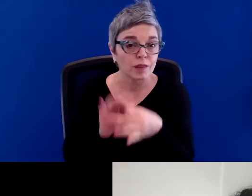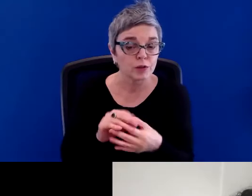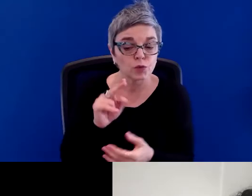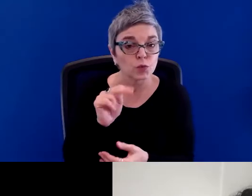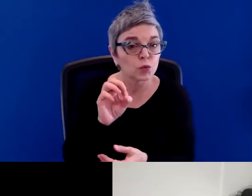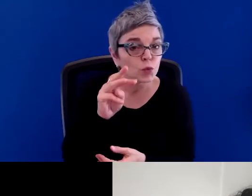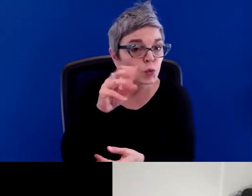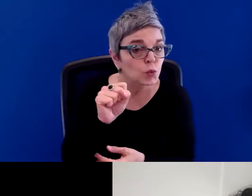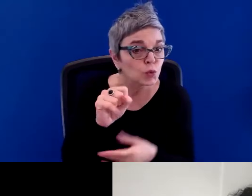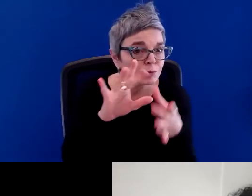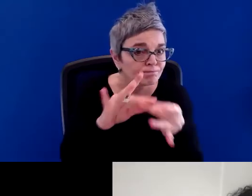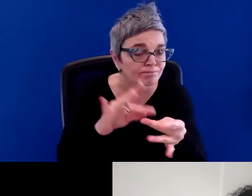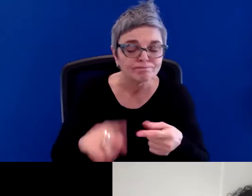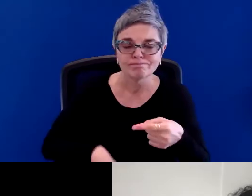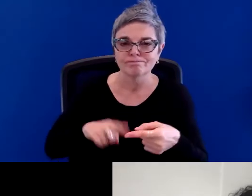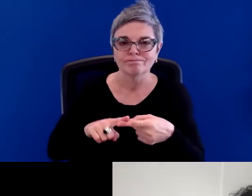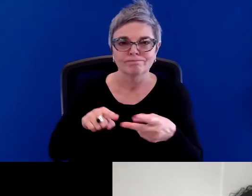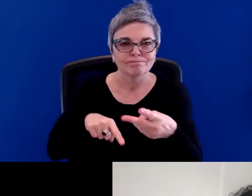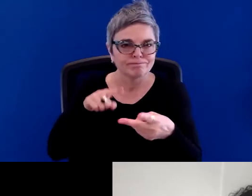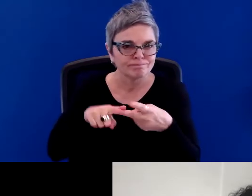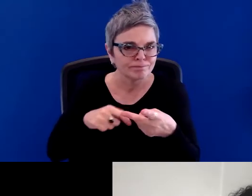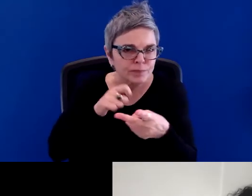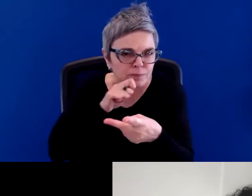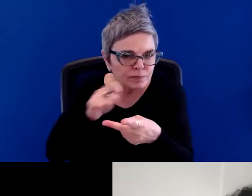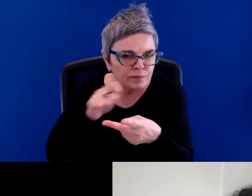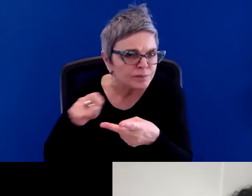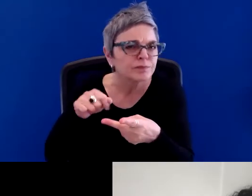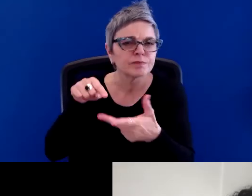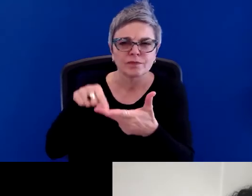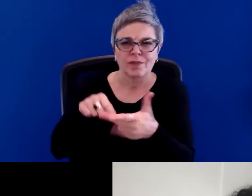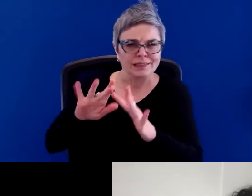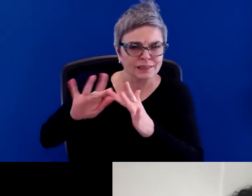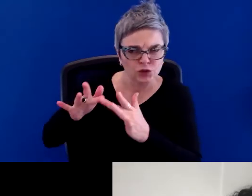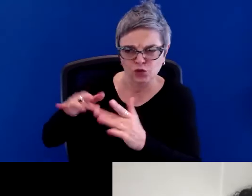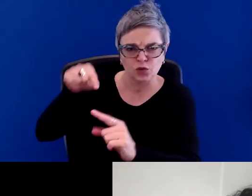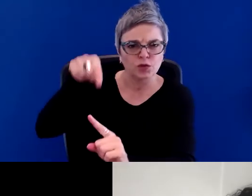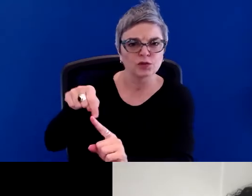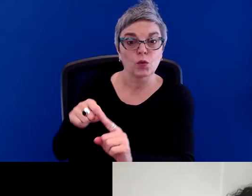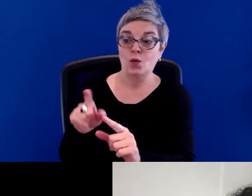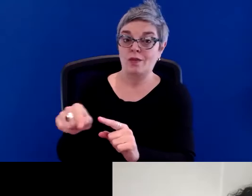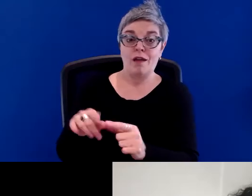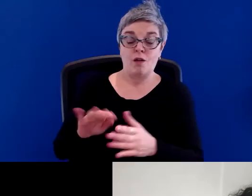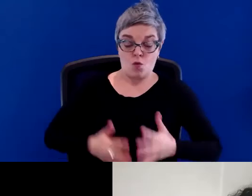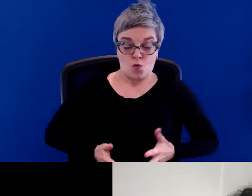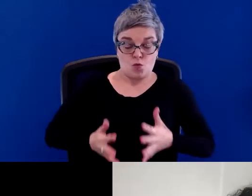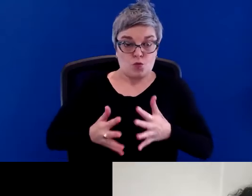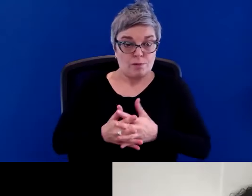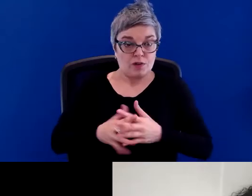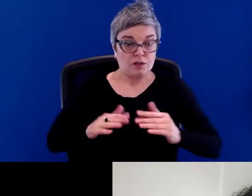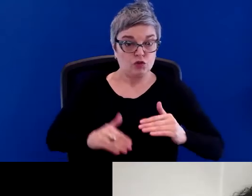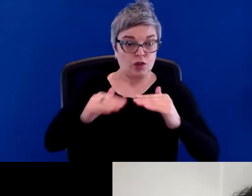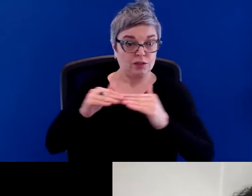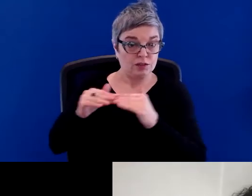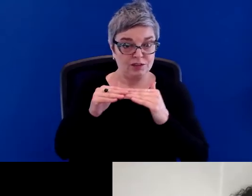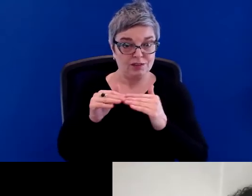consider how reproductive justice as a digital hashtag assembly not only allows